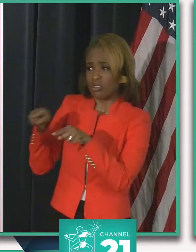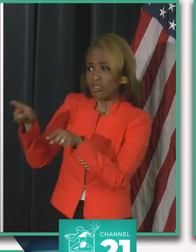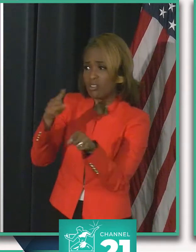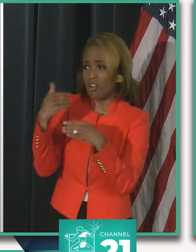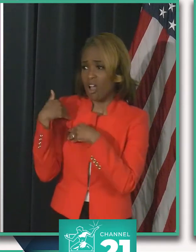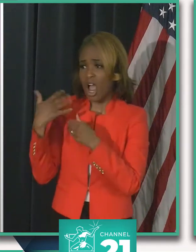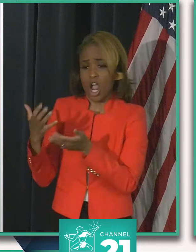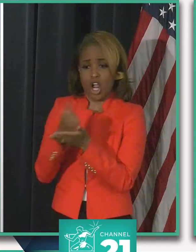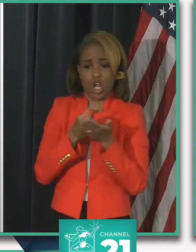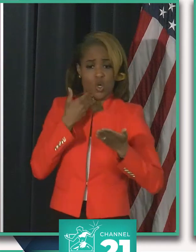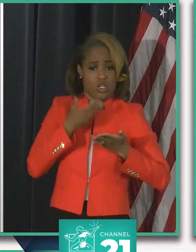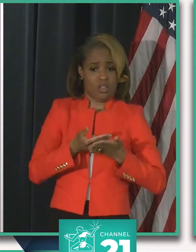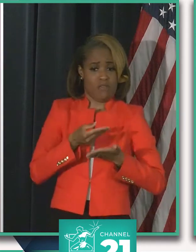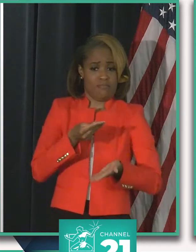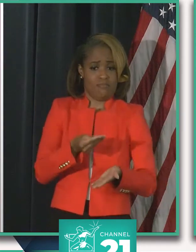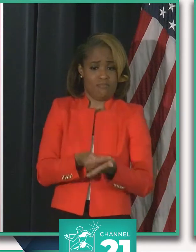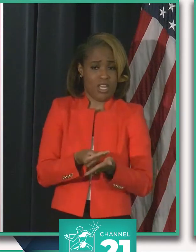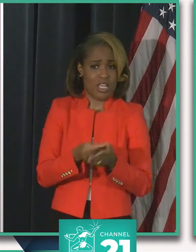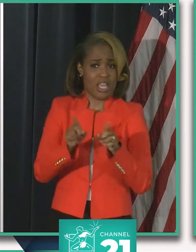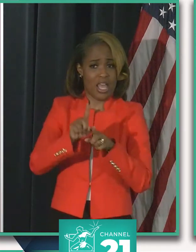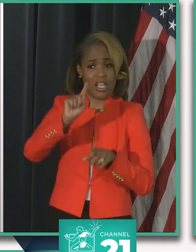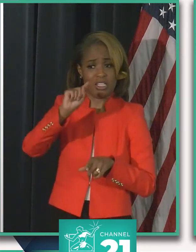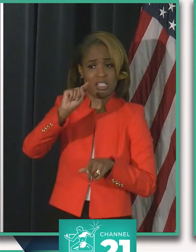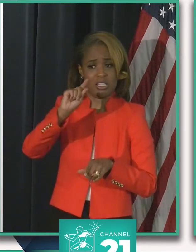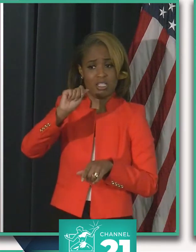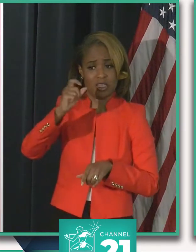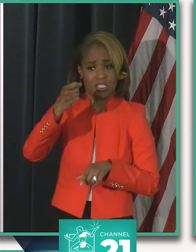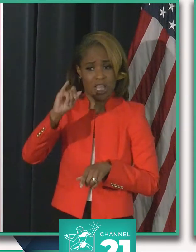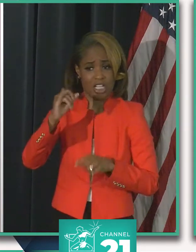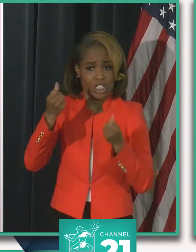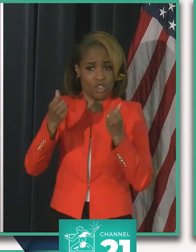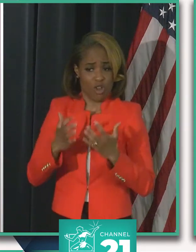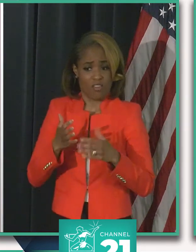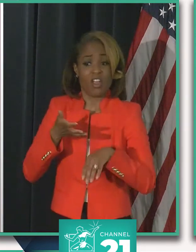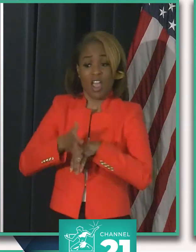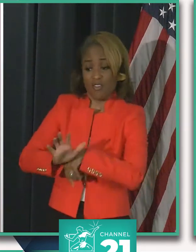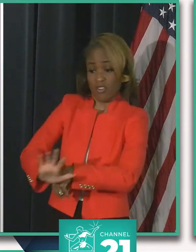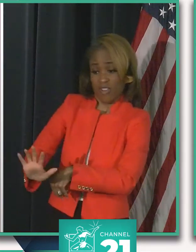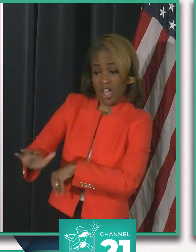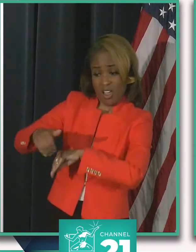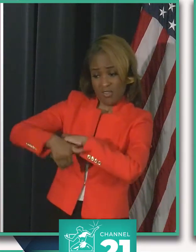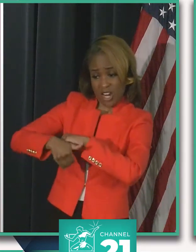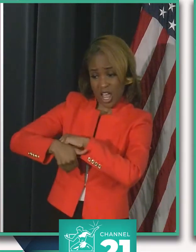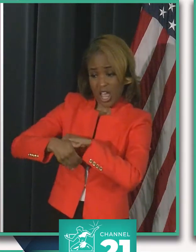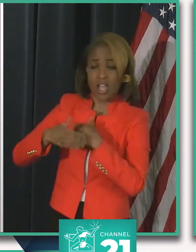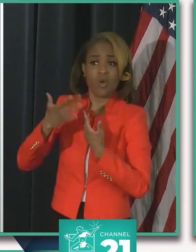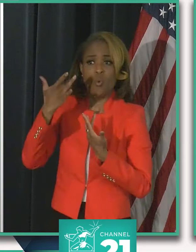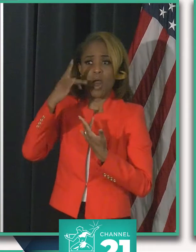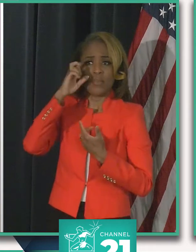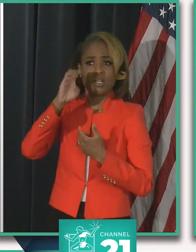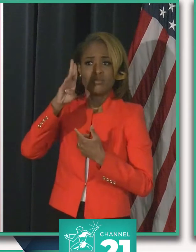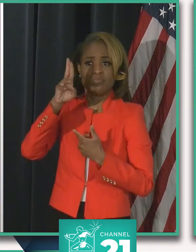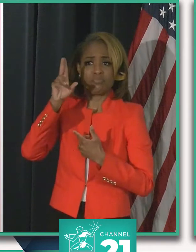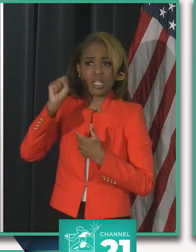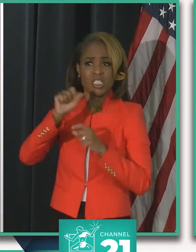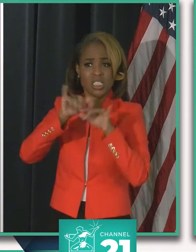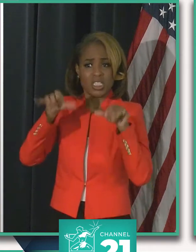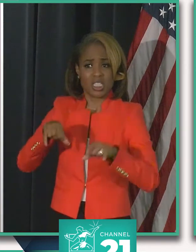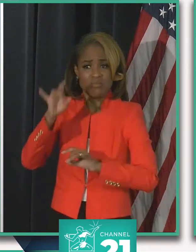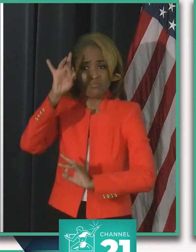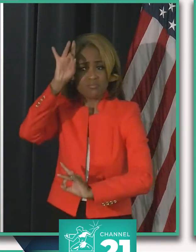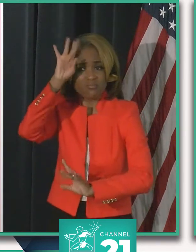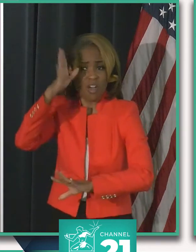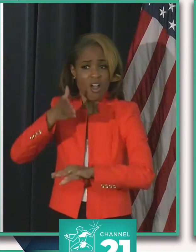good money as a taxi driver now after 5 p.m. and at night, because the buses are just horrible